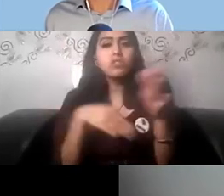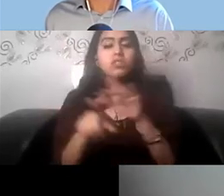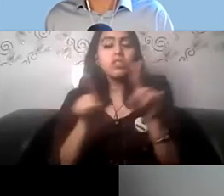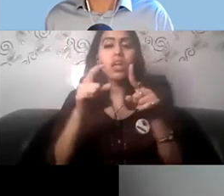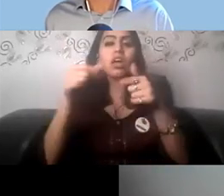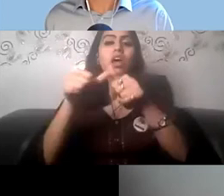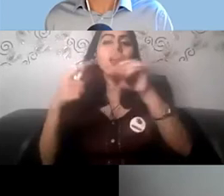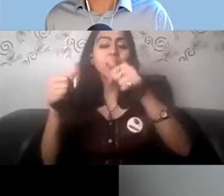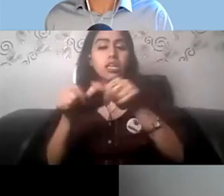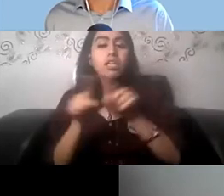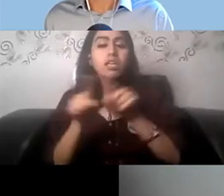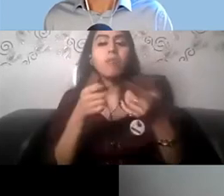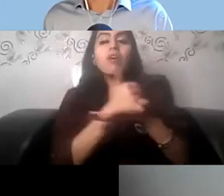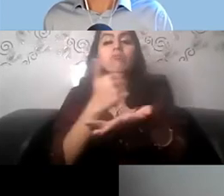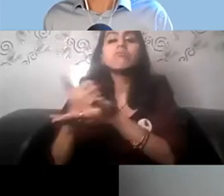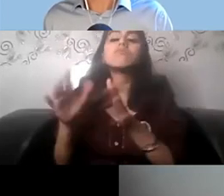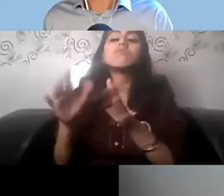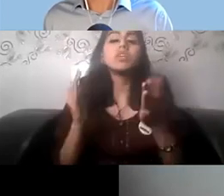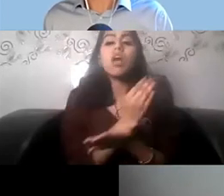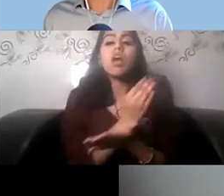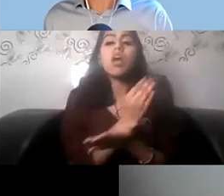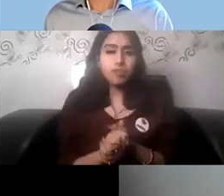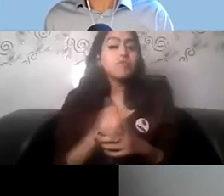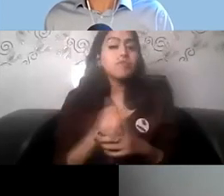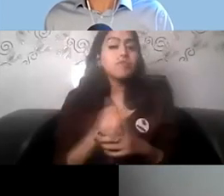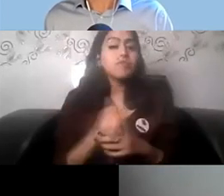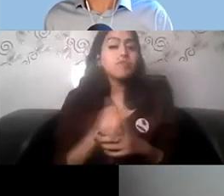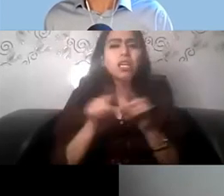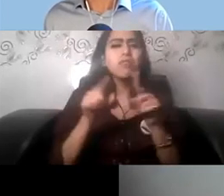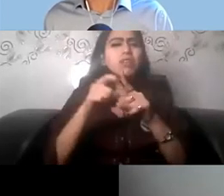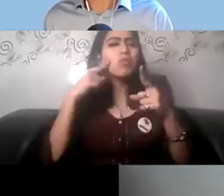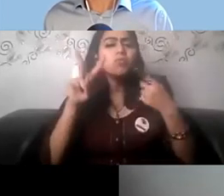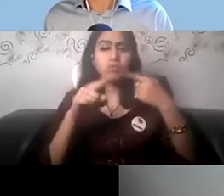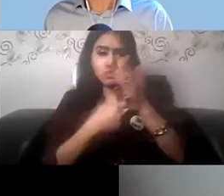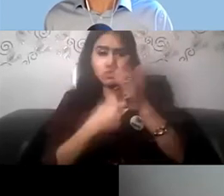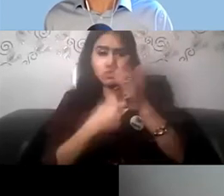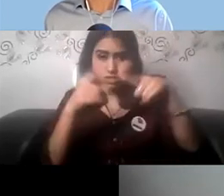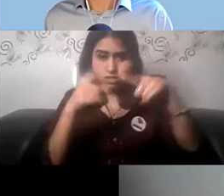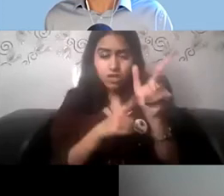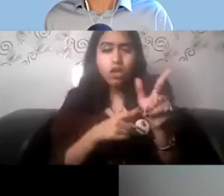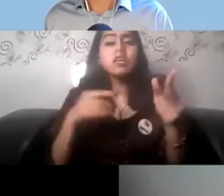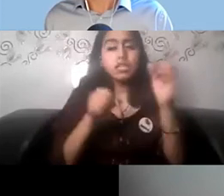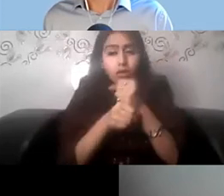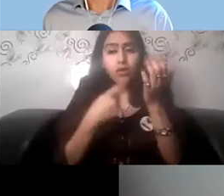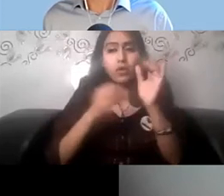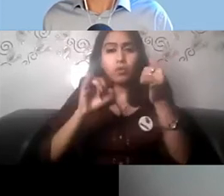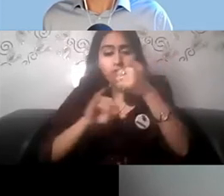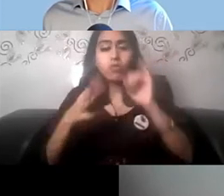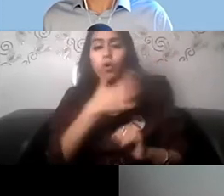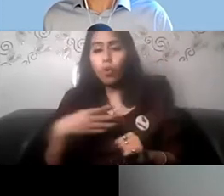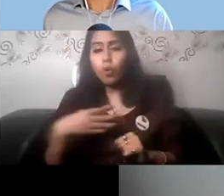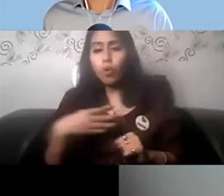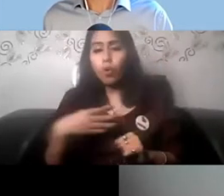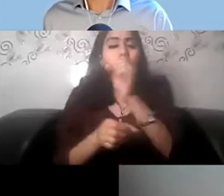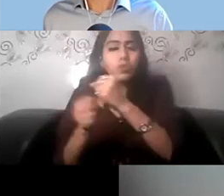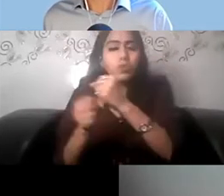and Safety Executive, around the more diverse a team is, and across an organisation as well, the